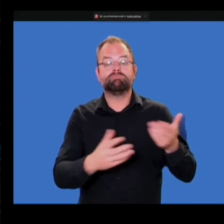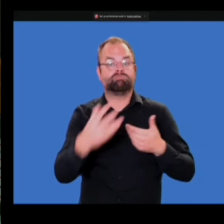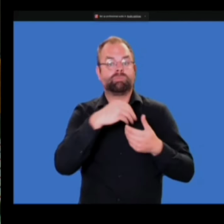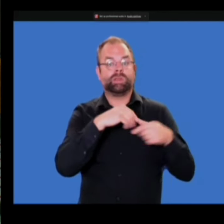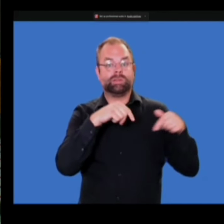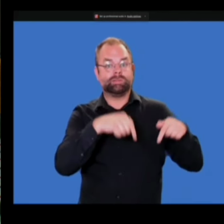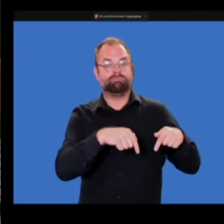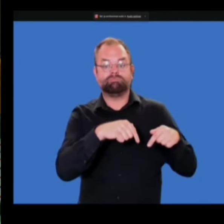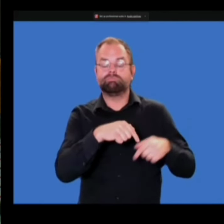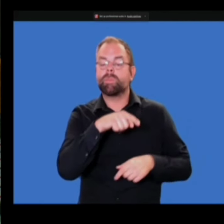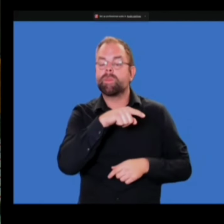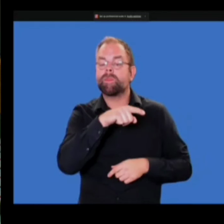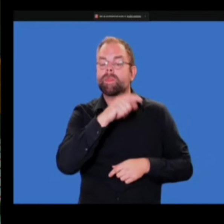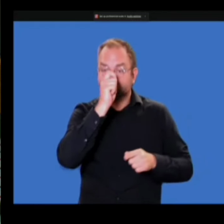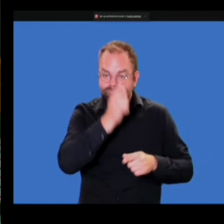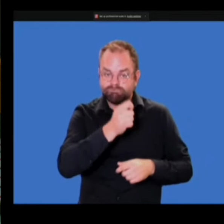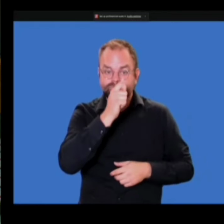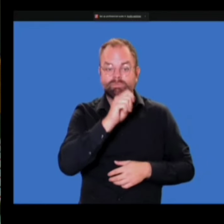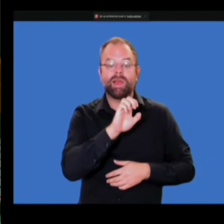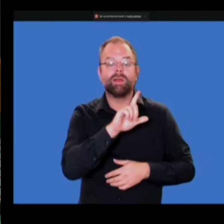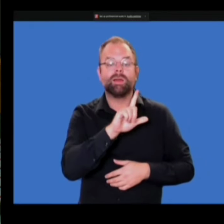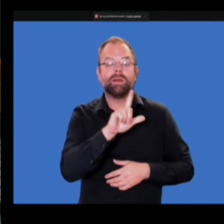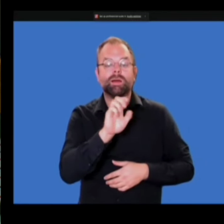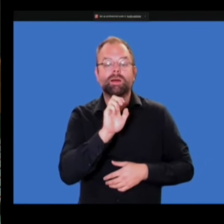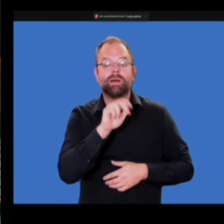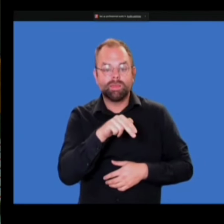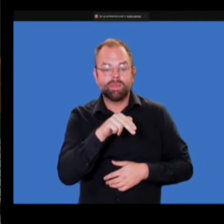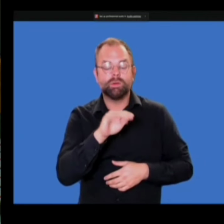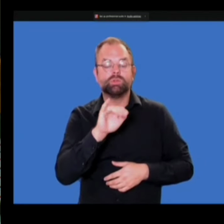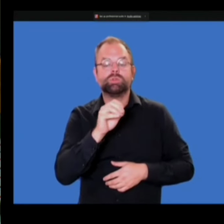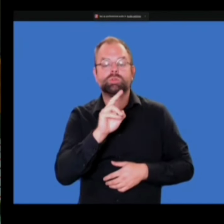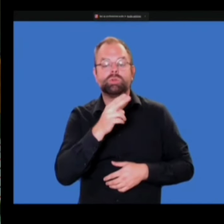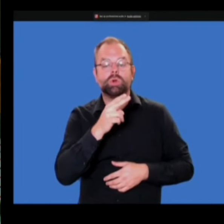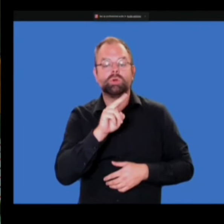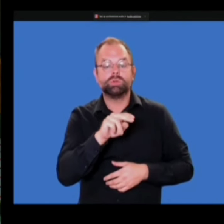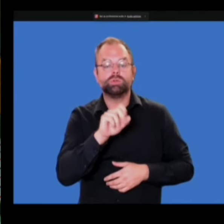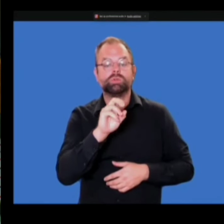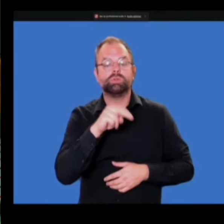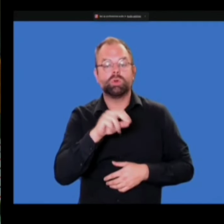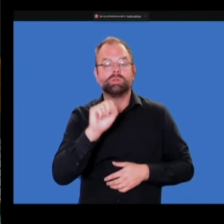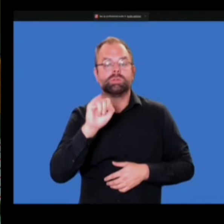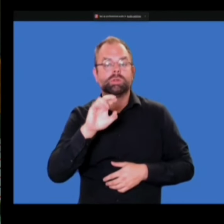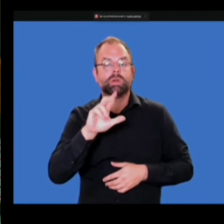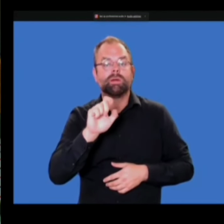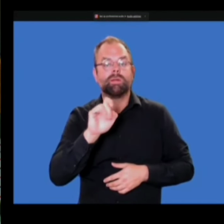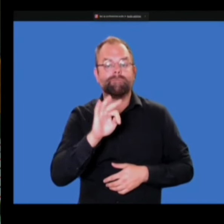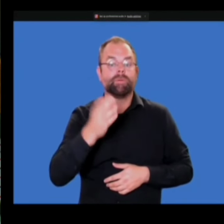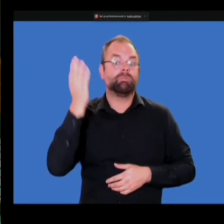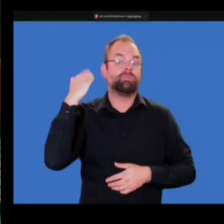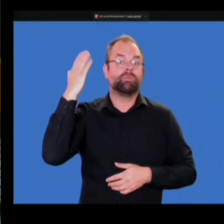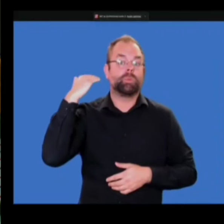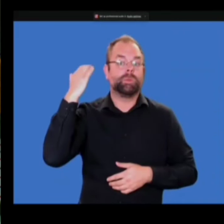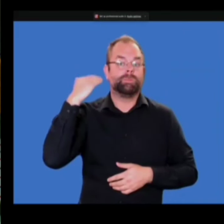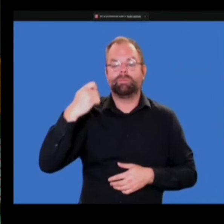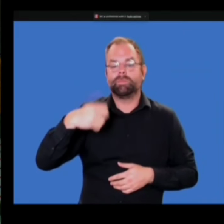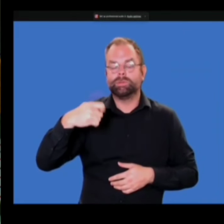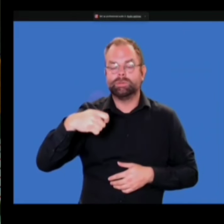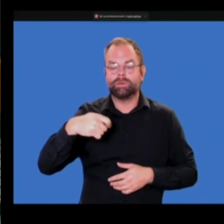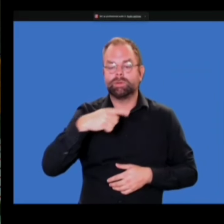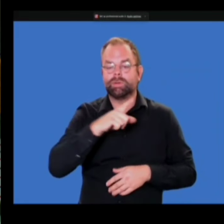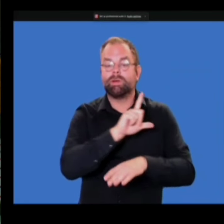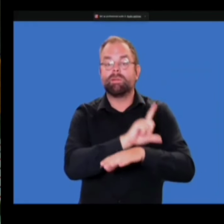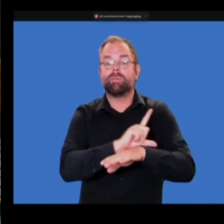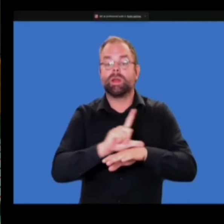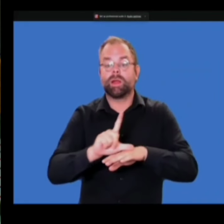His Excellency Juan Manuel Santos, former President of Colombia and